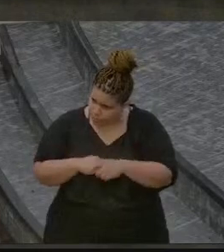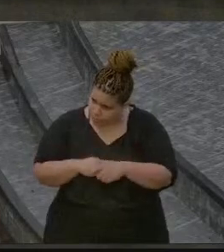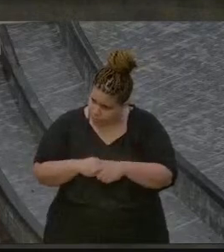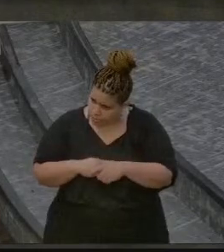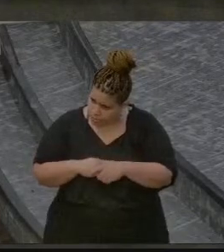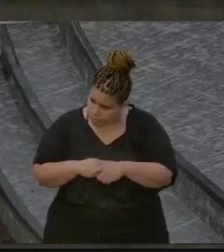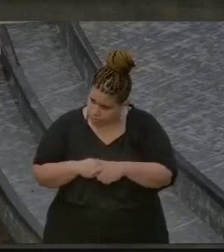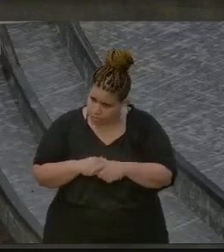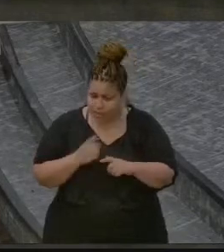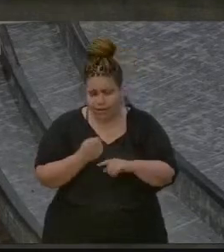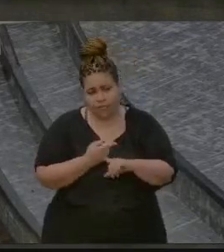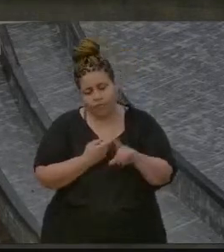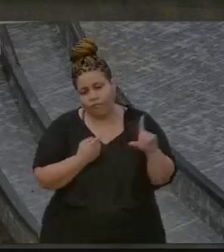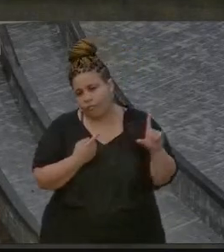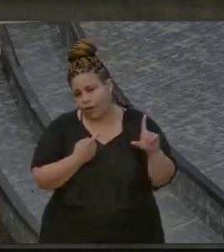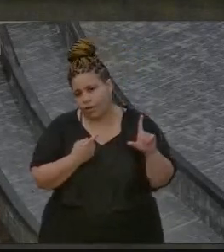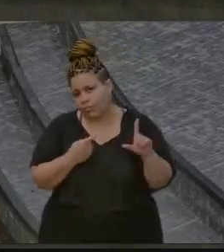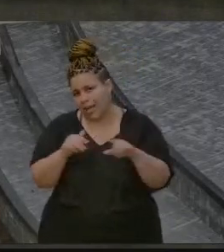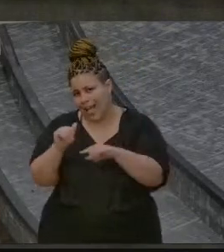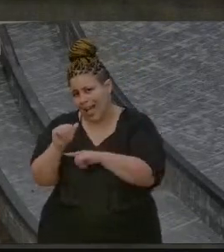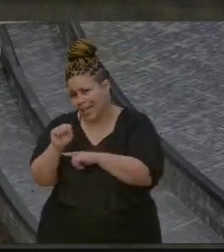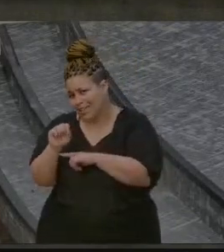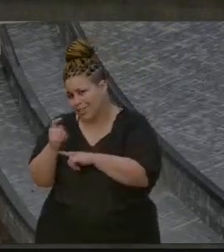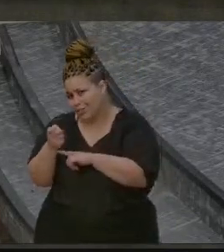from ascertaining on?